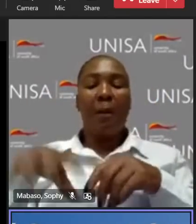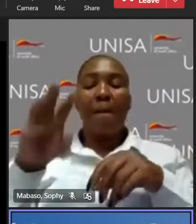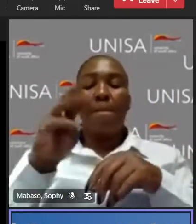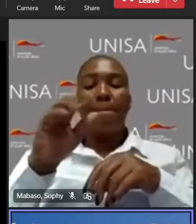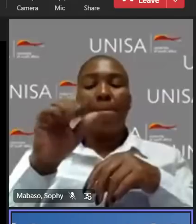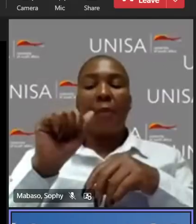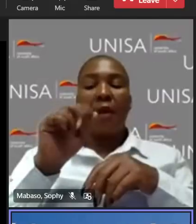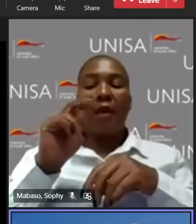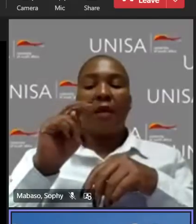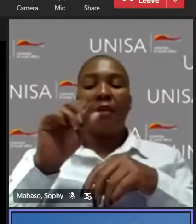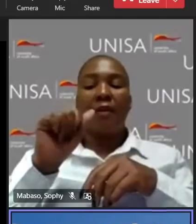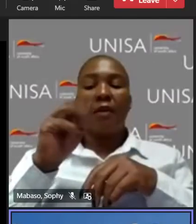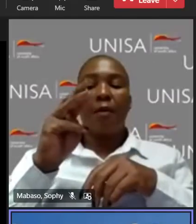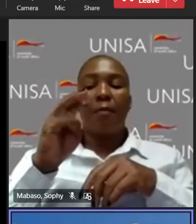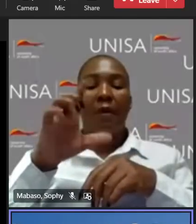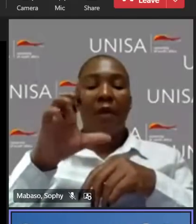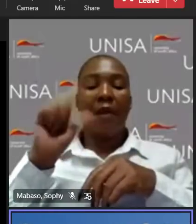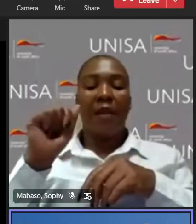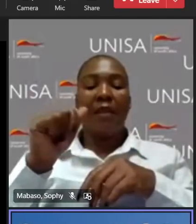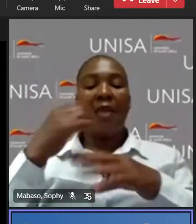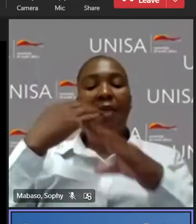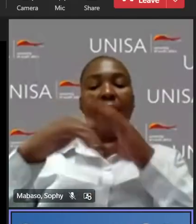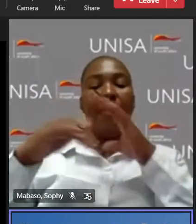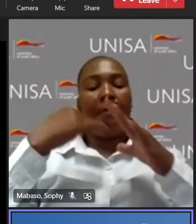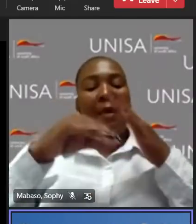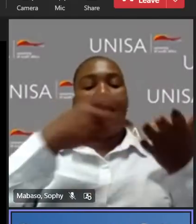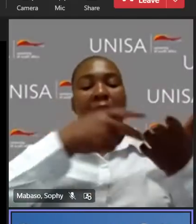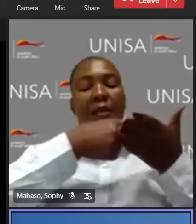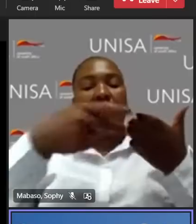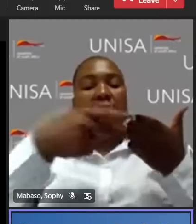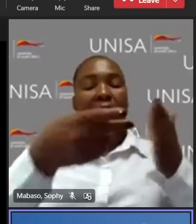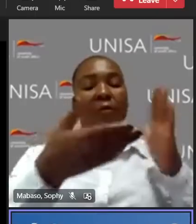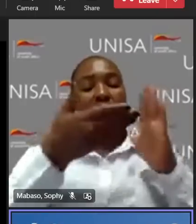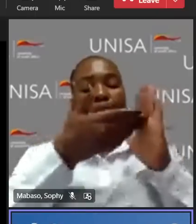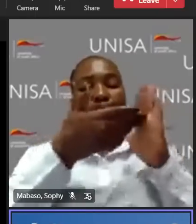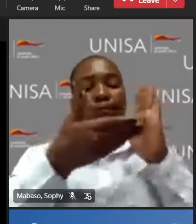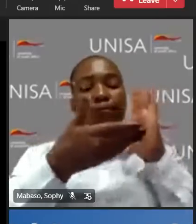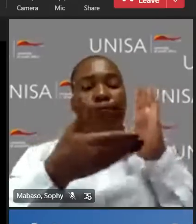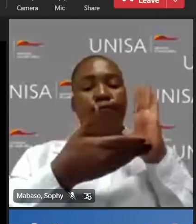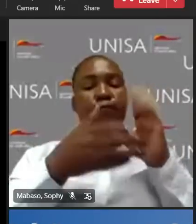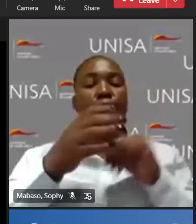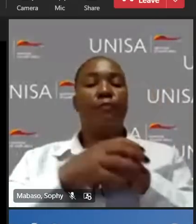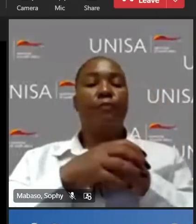Manamela, and the email address, it is also noted on the slide.